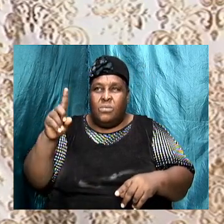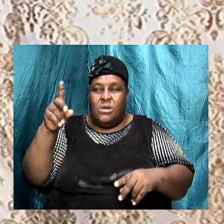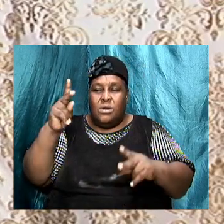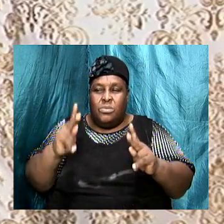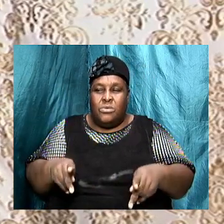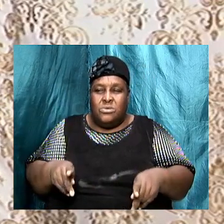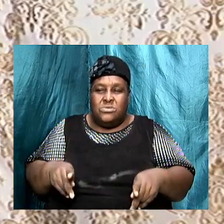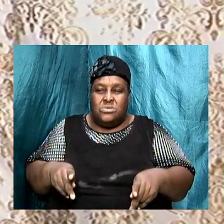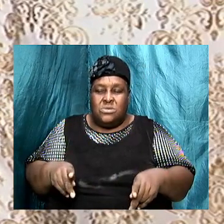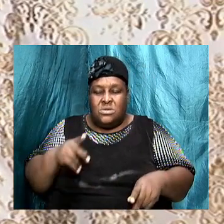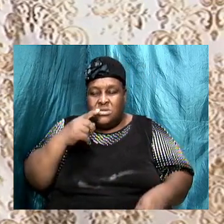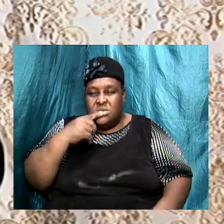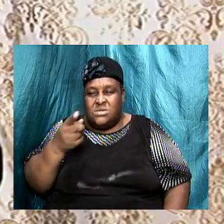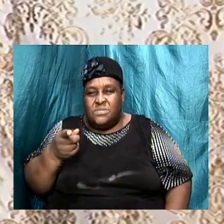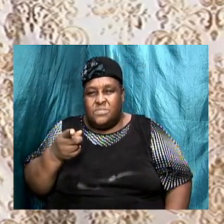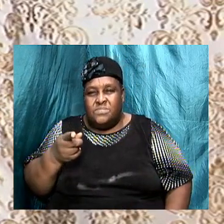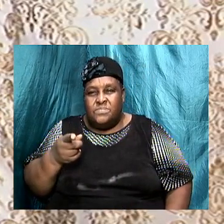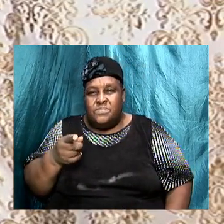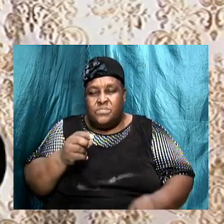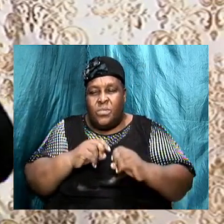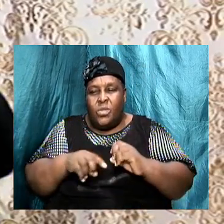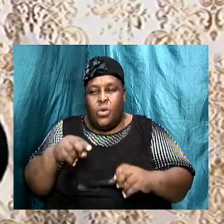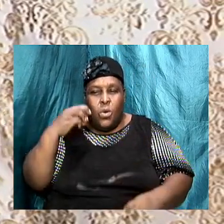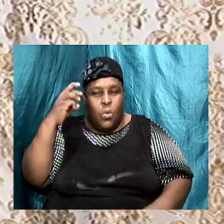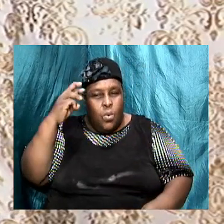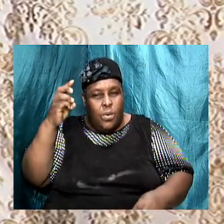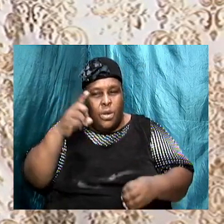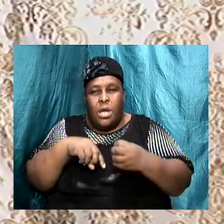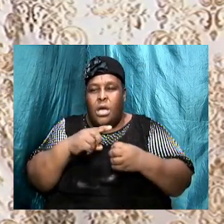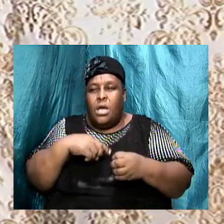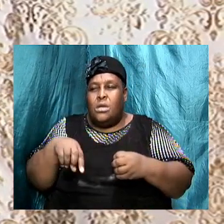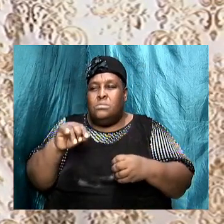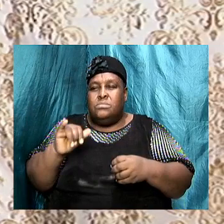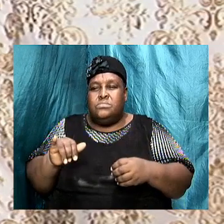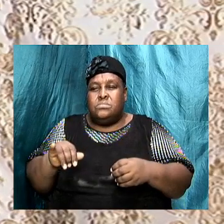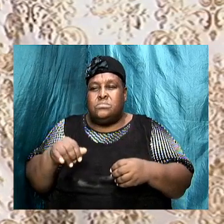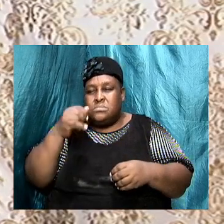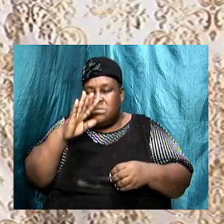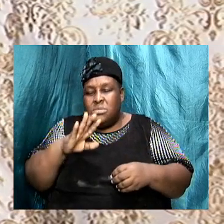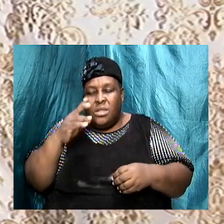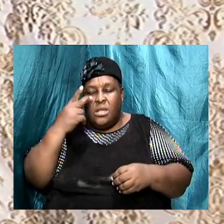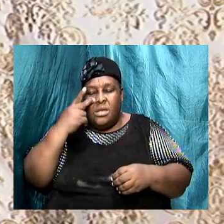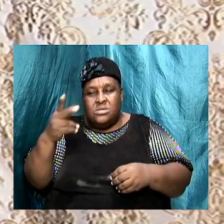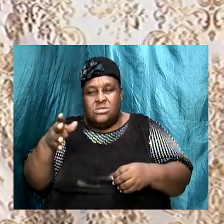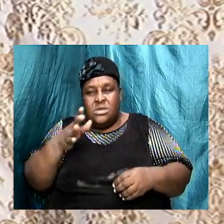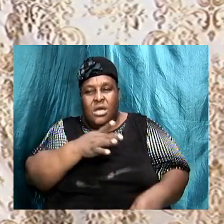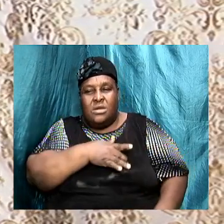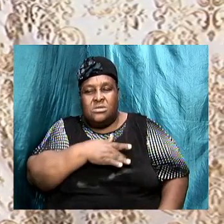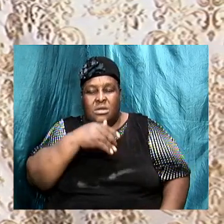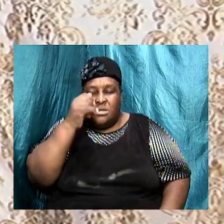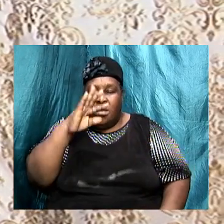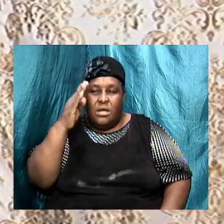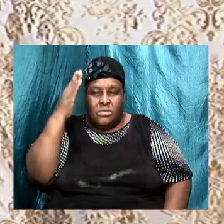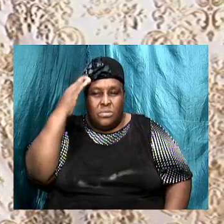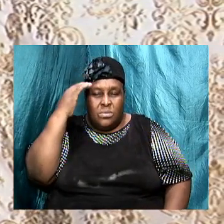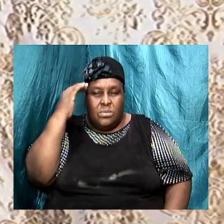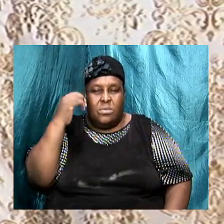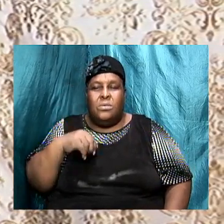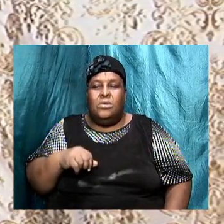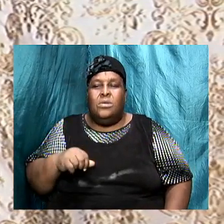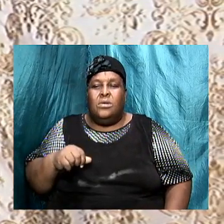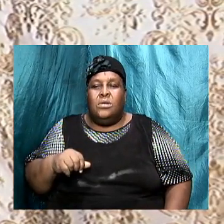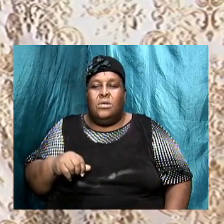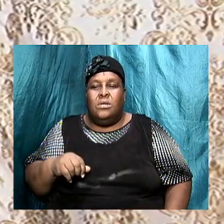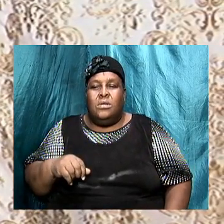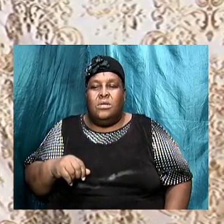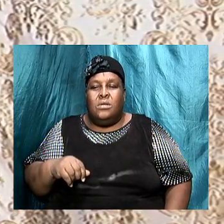And I said, look here, don't worry about it. God see your heart now and God know because God talked to you. And the point, a